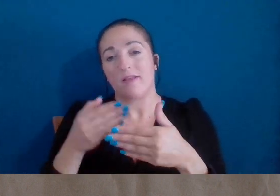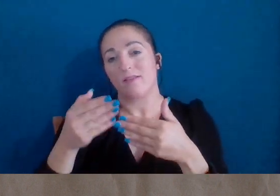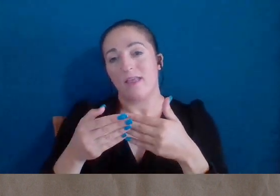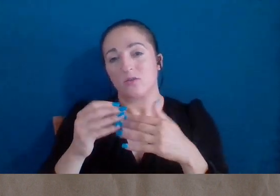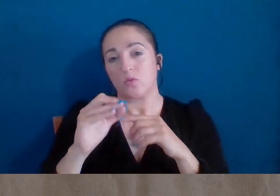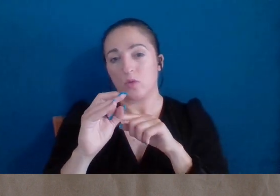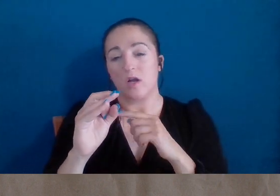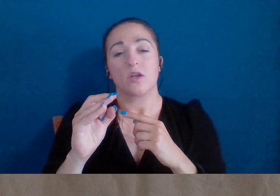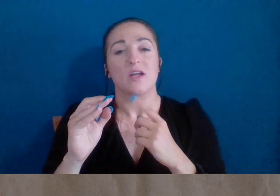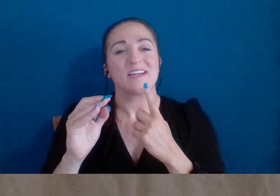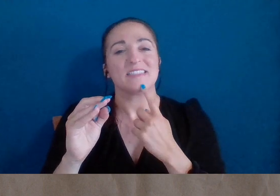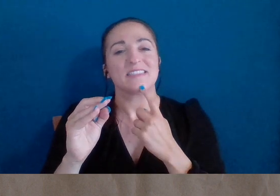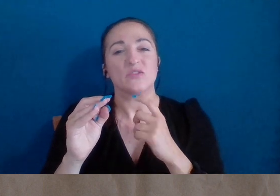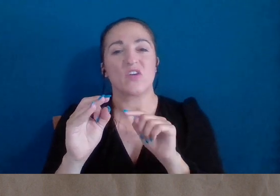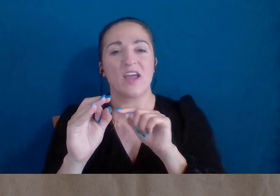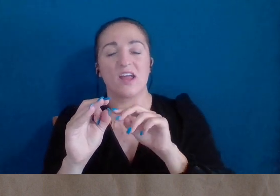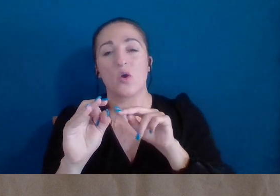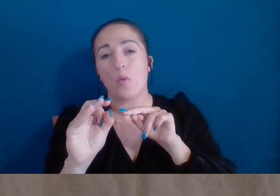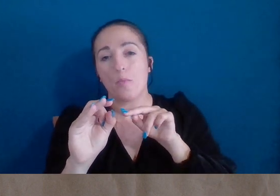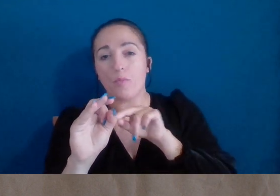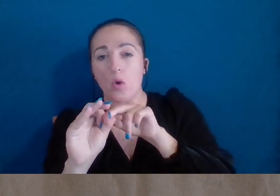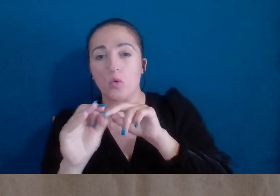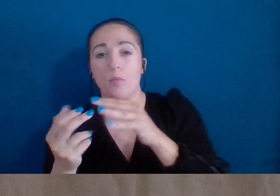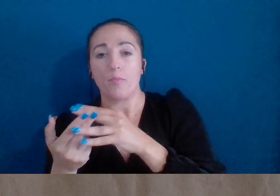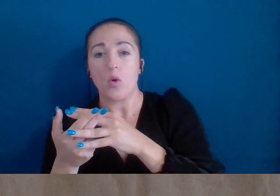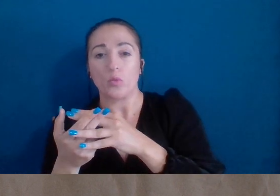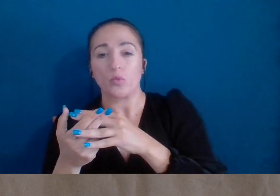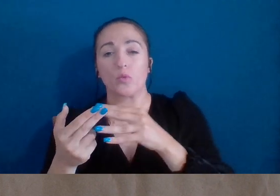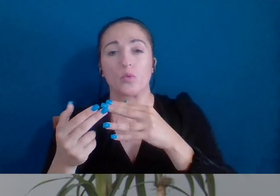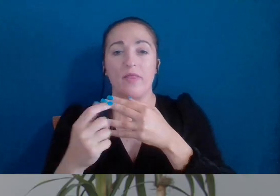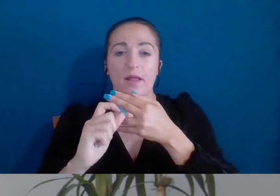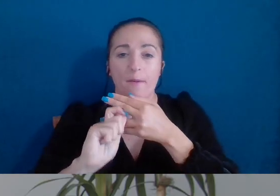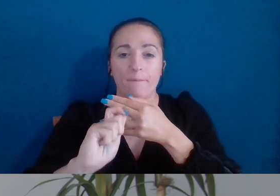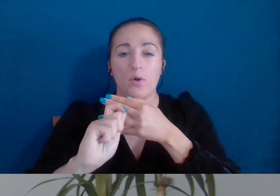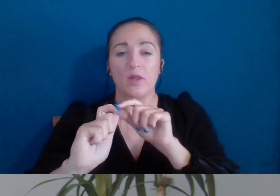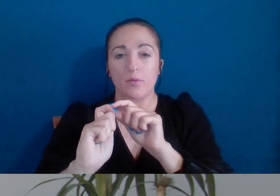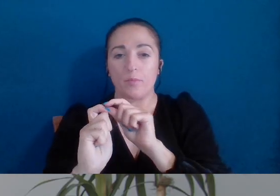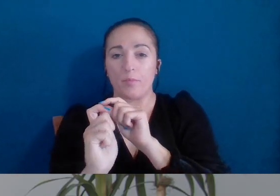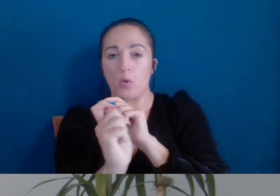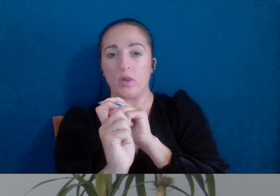it through and pull it through also.